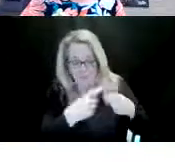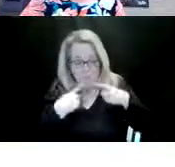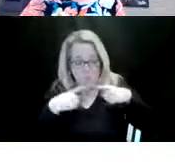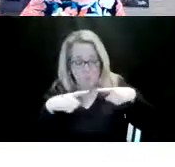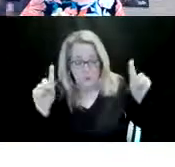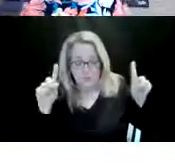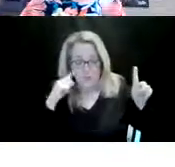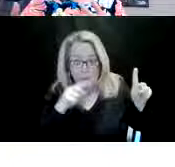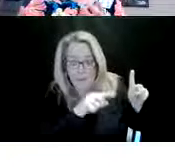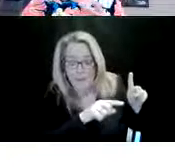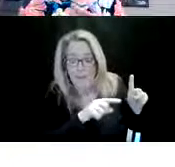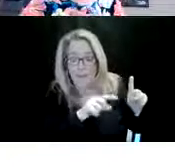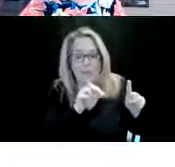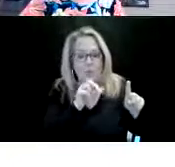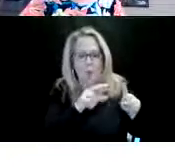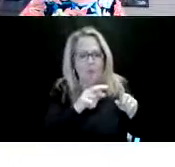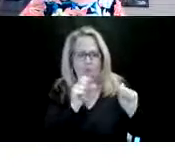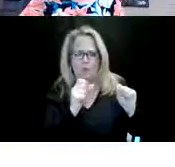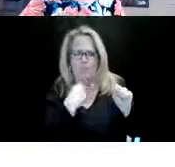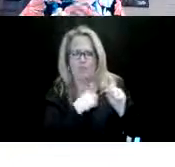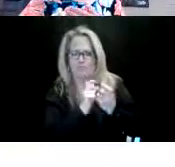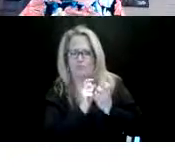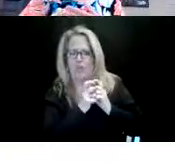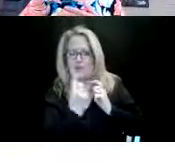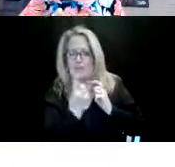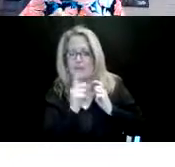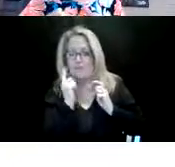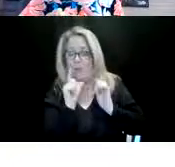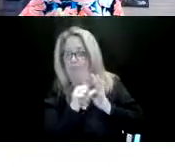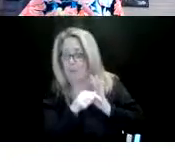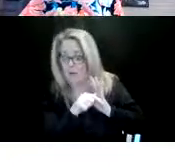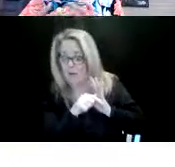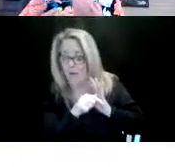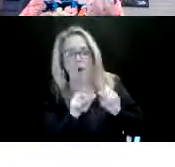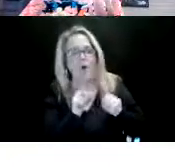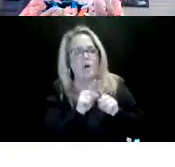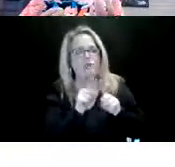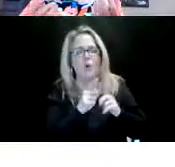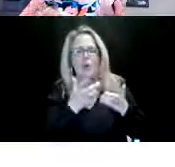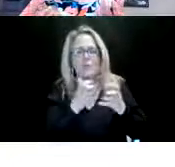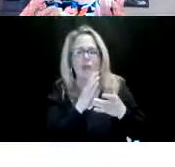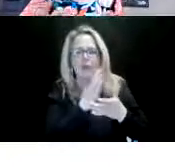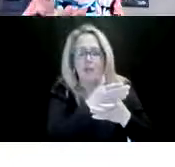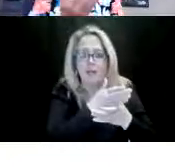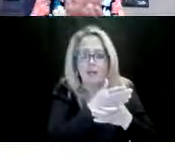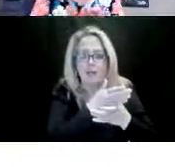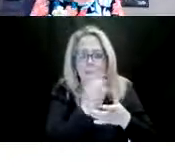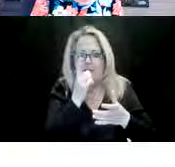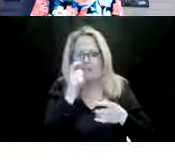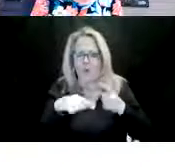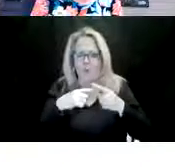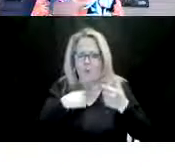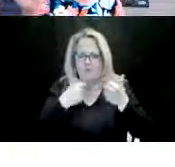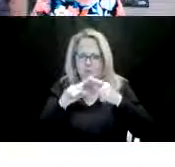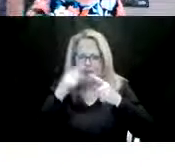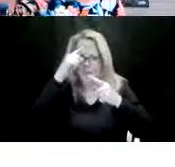for the child, or are there little tweaks that could be made? And not interrupting, because it's kind of like me when I'm trying to think